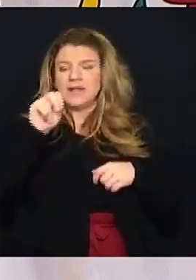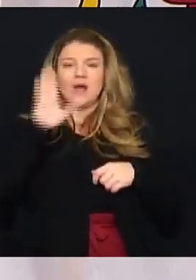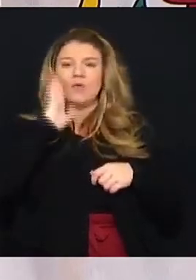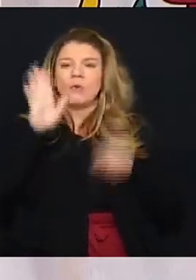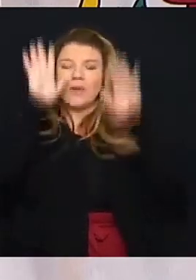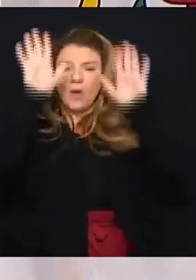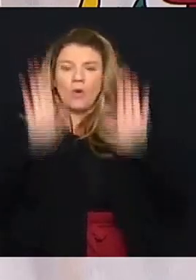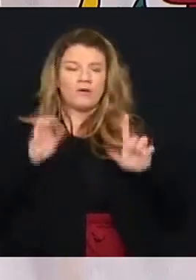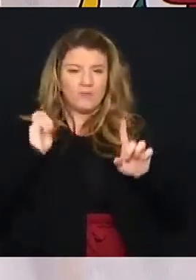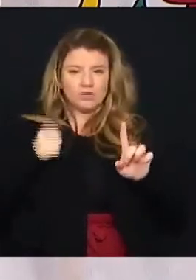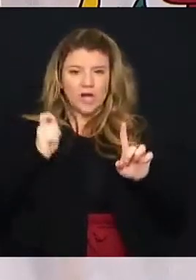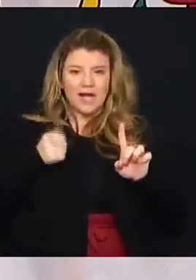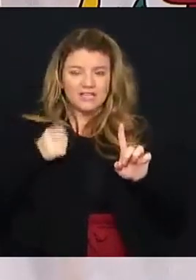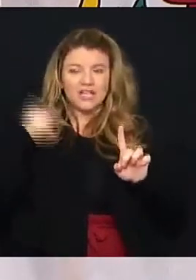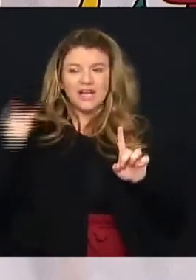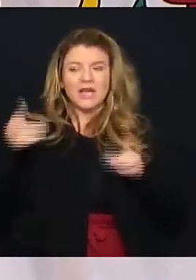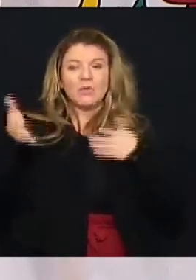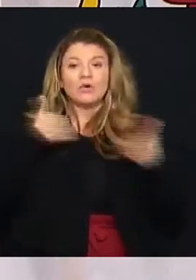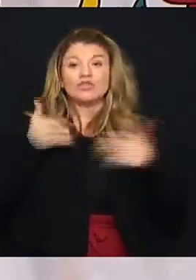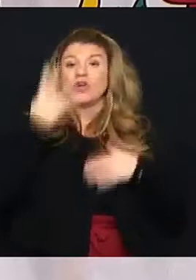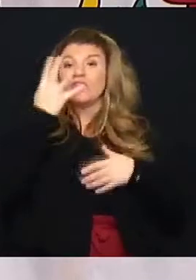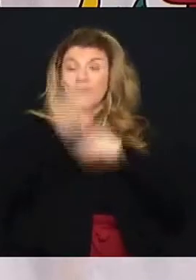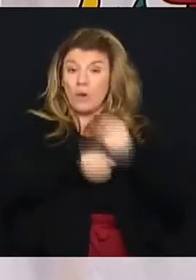wonderful judge and everything. He's going to serve the